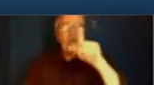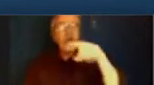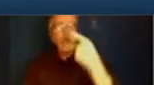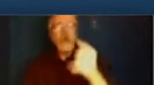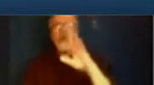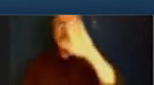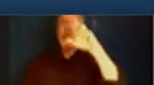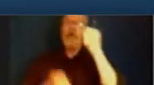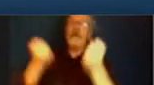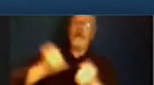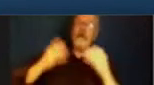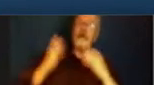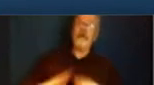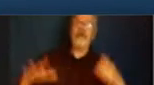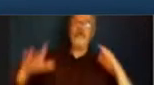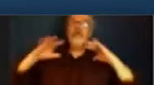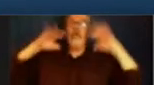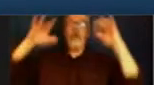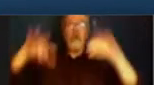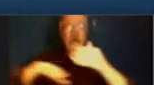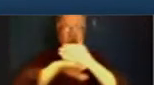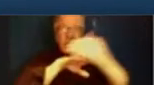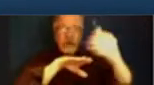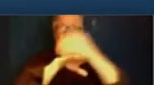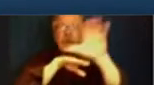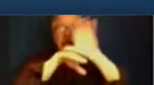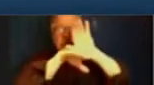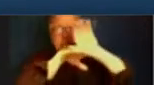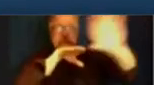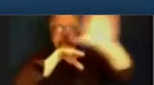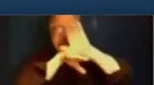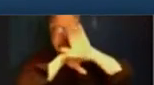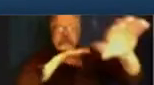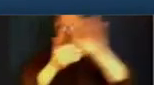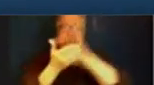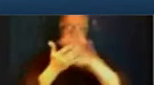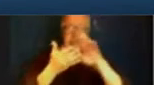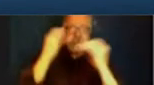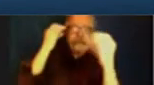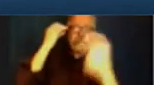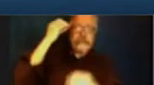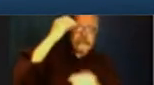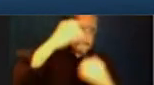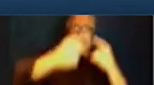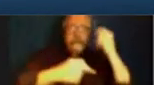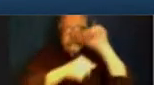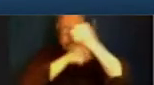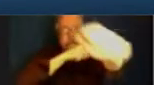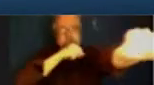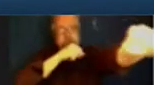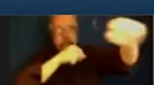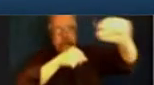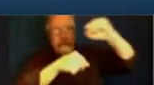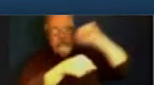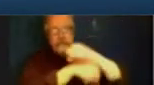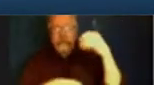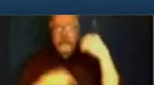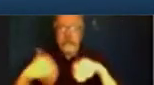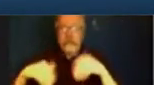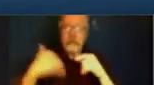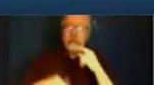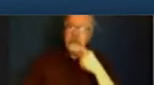people are working overtime really hard through this. And I'd like to say that's going to end tomorrow. But there is a reason we can be